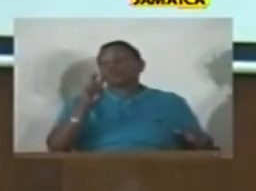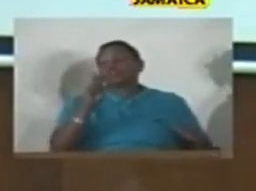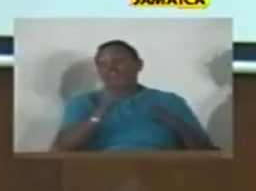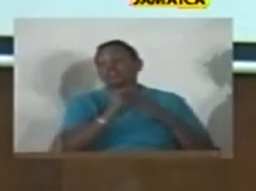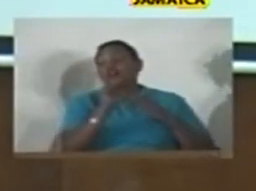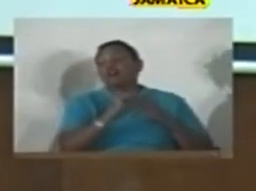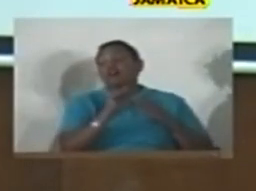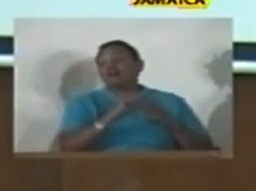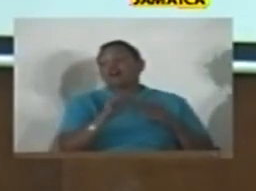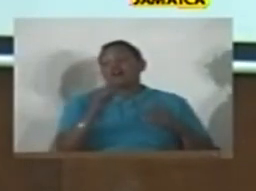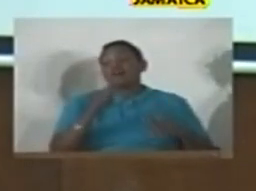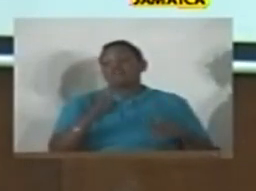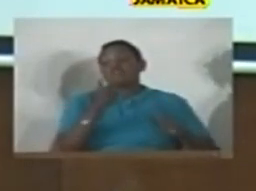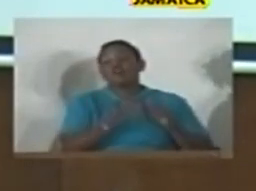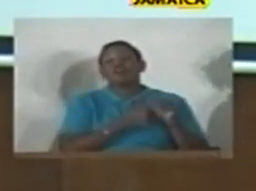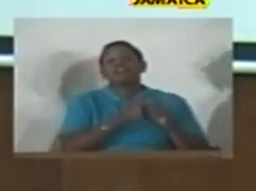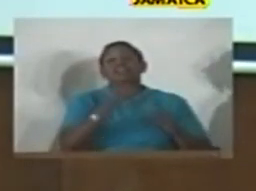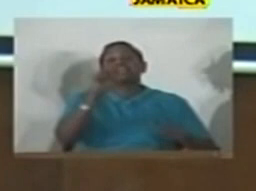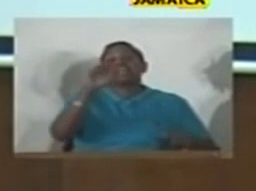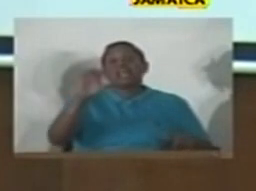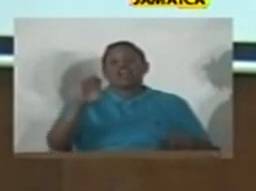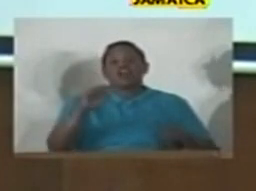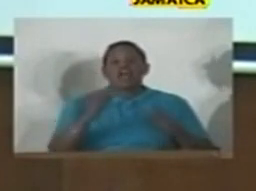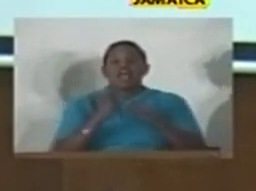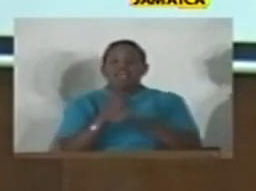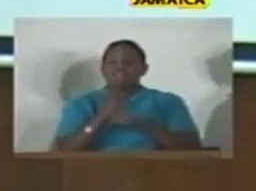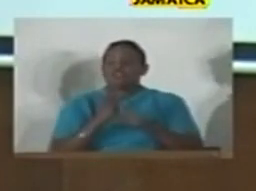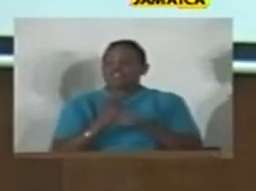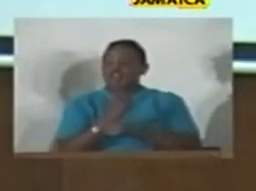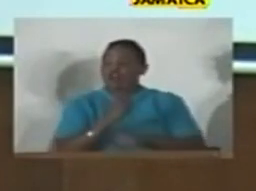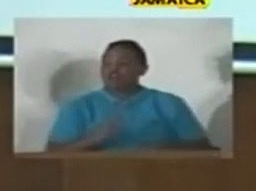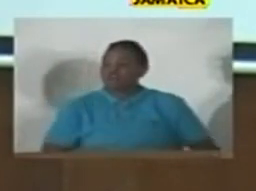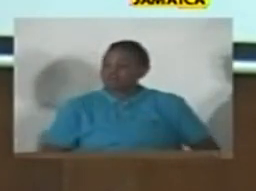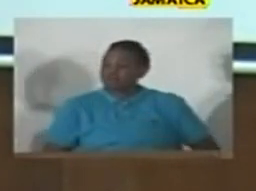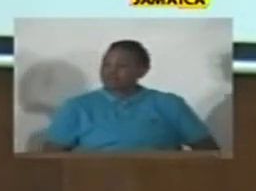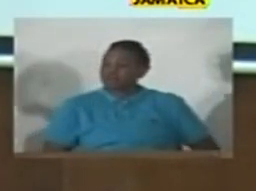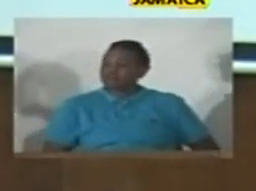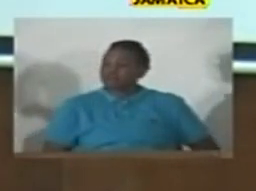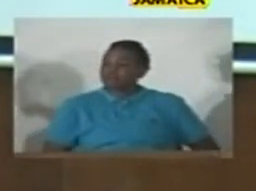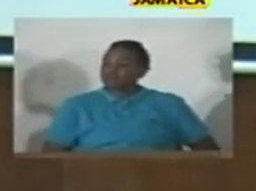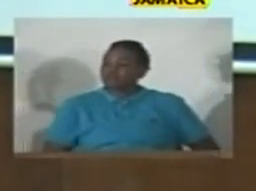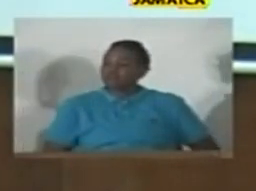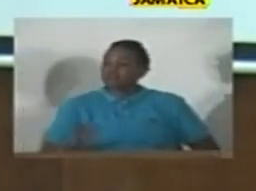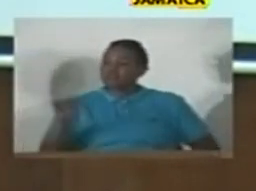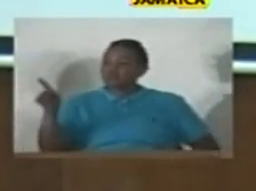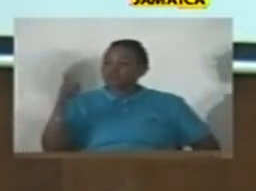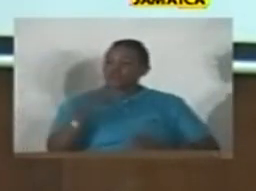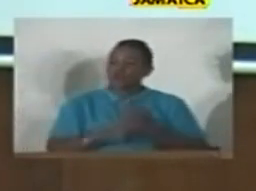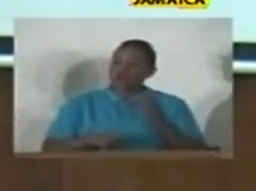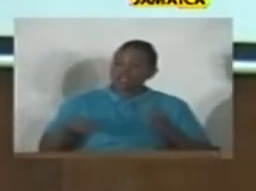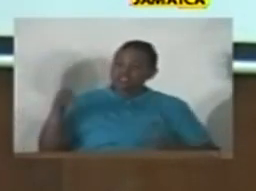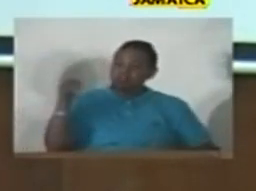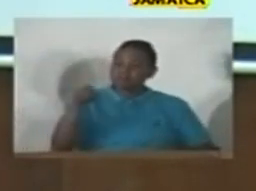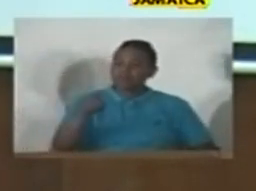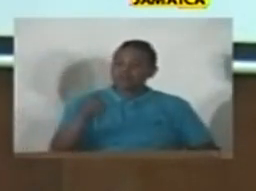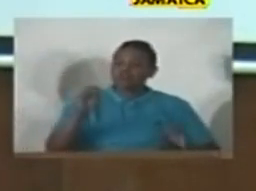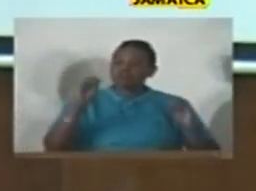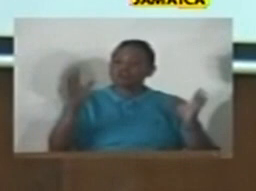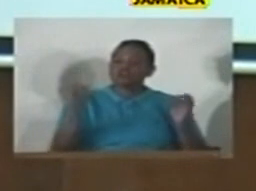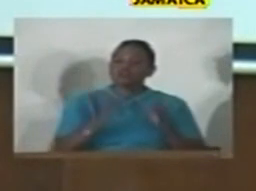$25,200 per acre per year. That is what it's going to cost them, nothing